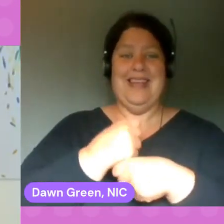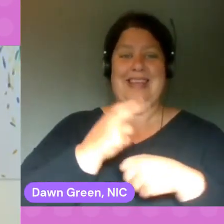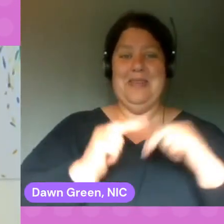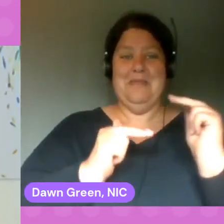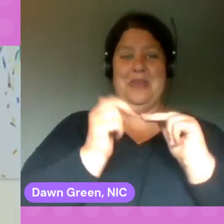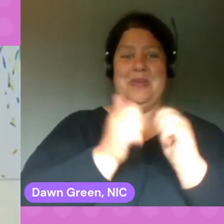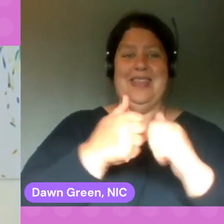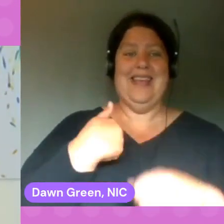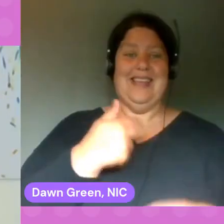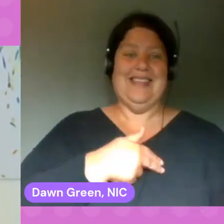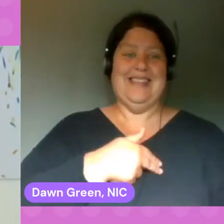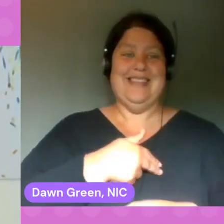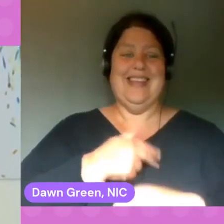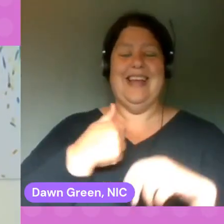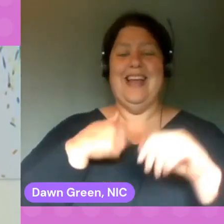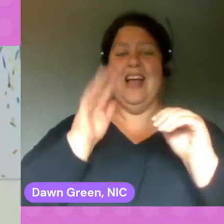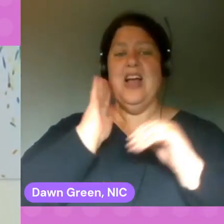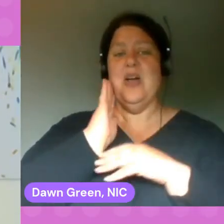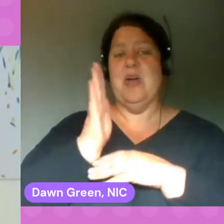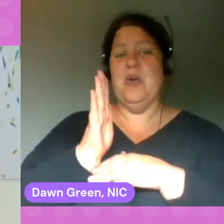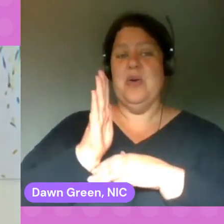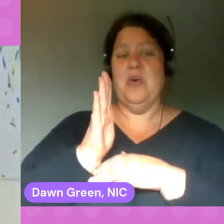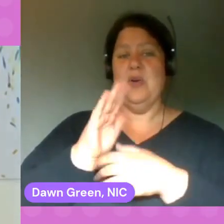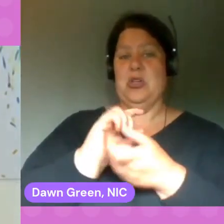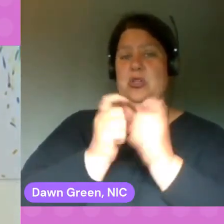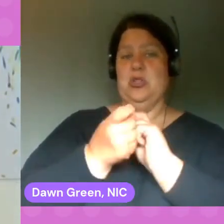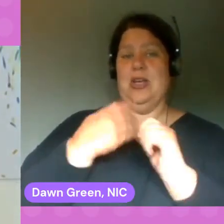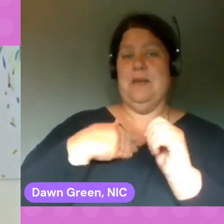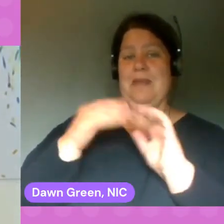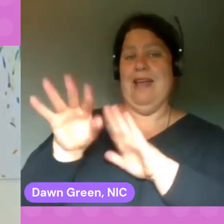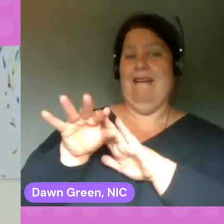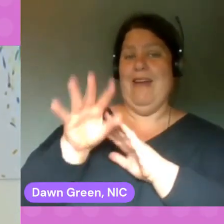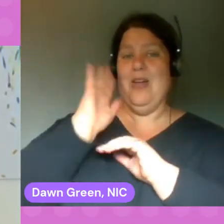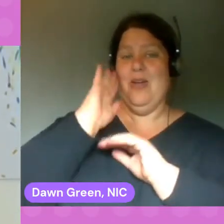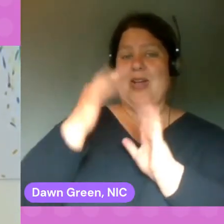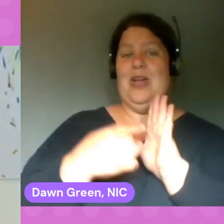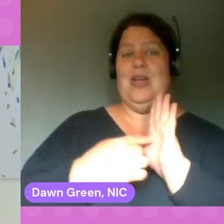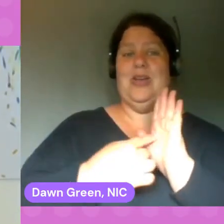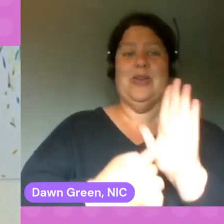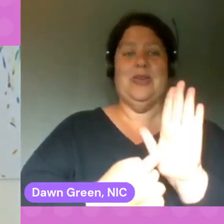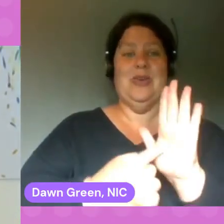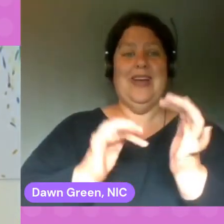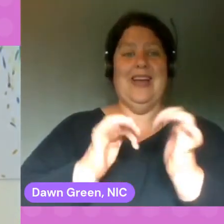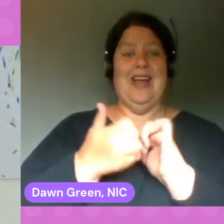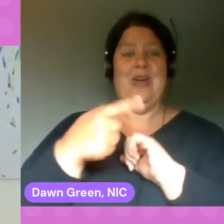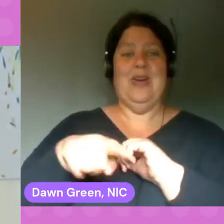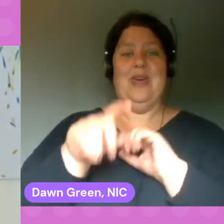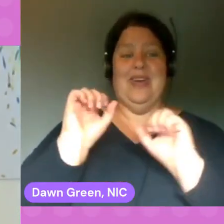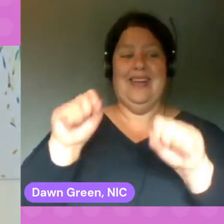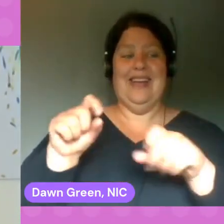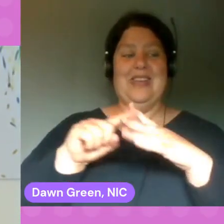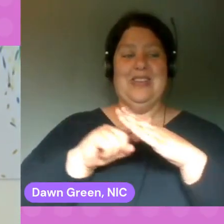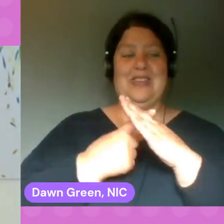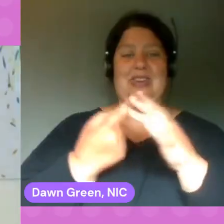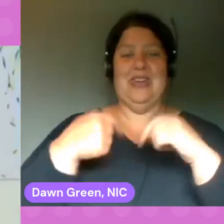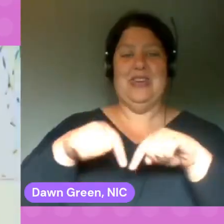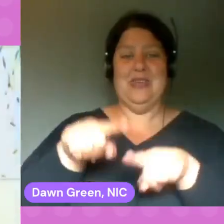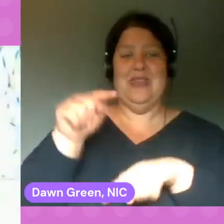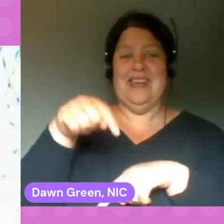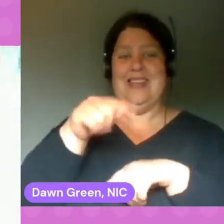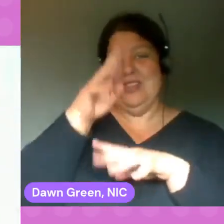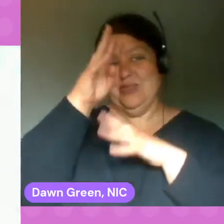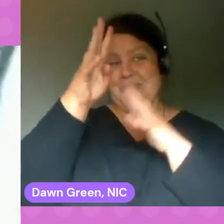with us. I'm going to switch my camera and we're going to show how you all can get started during this creative